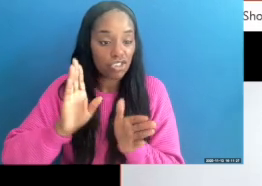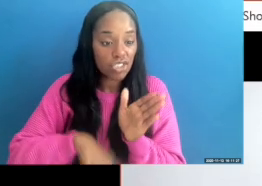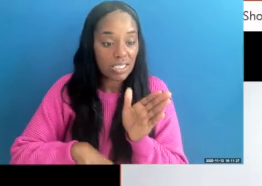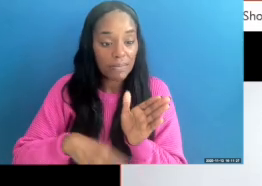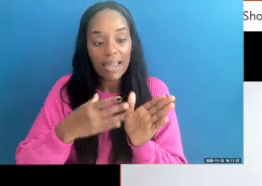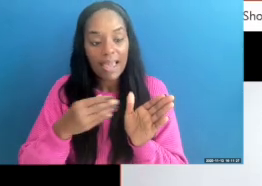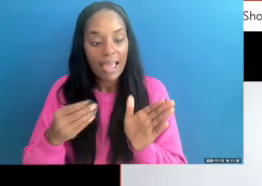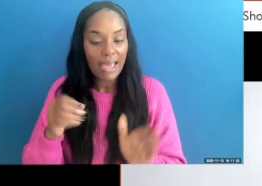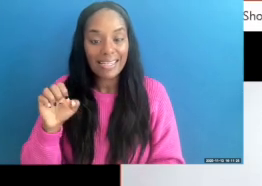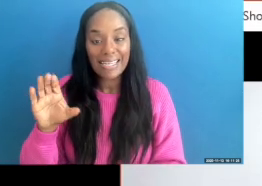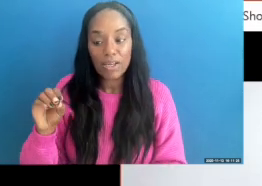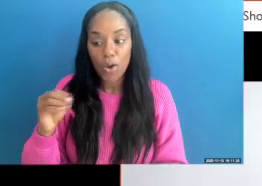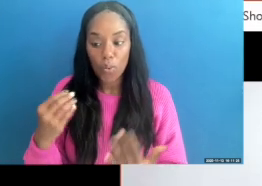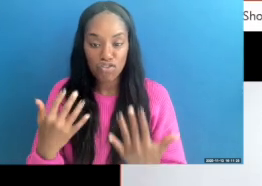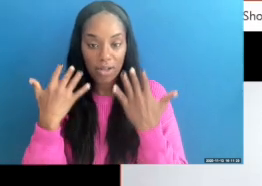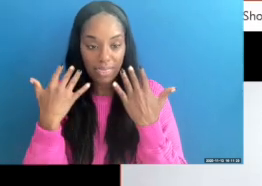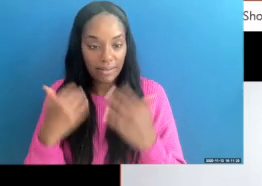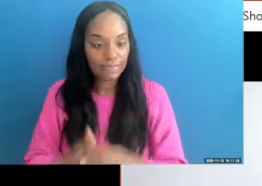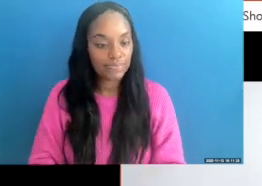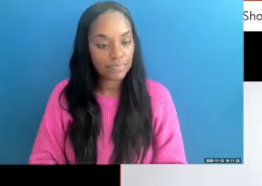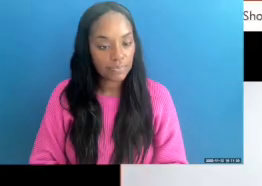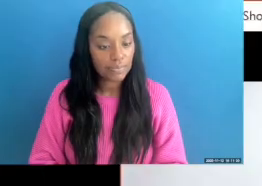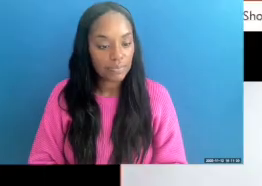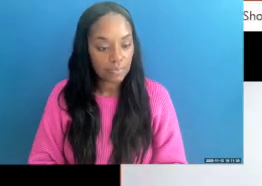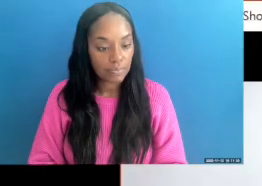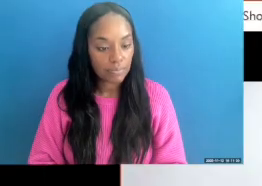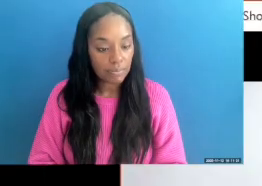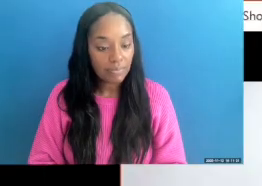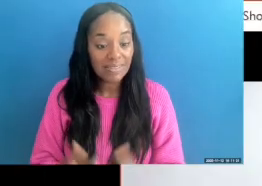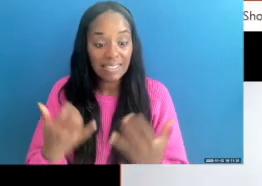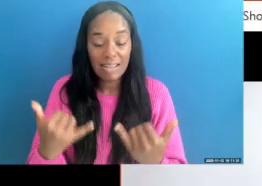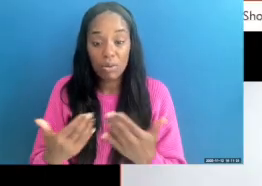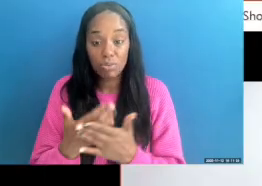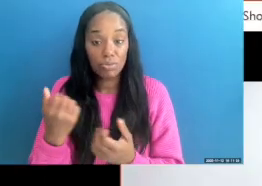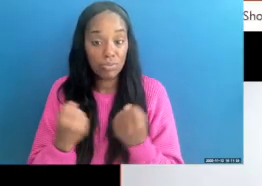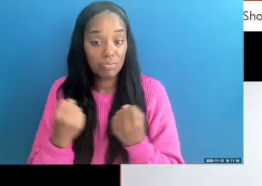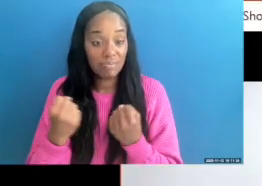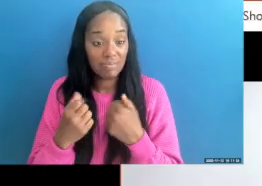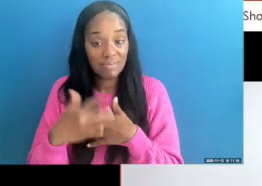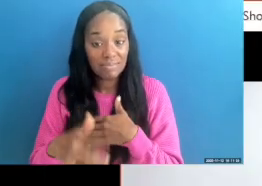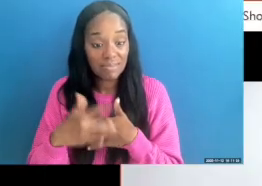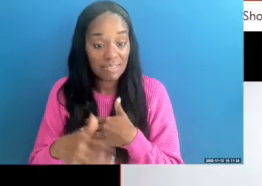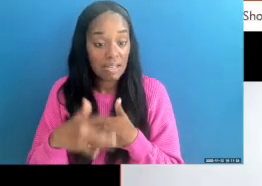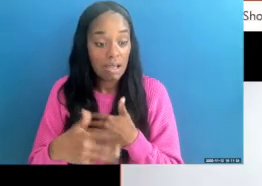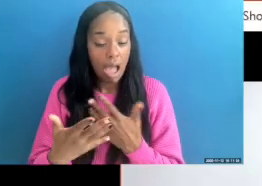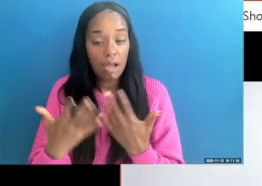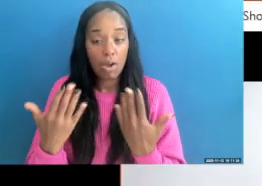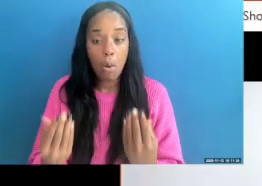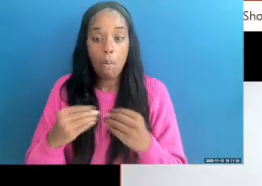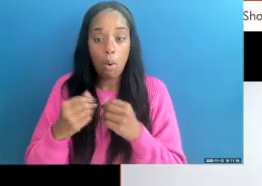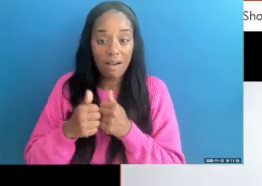and it's cheap, and it's eco-friendly, you know. Now that meal cards are available, I could go a